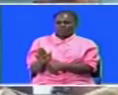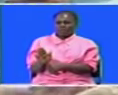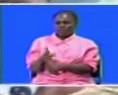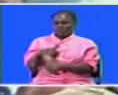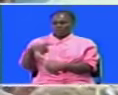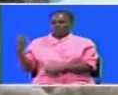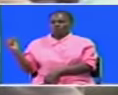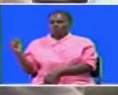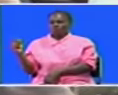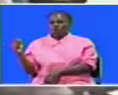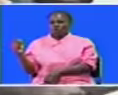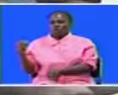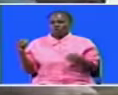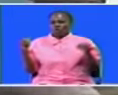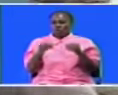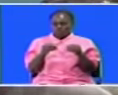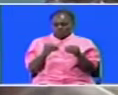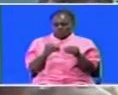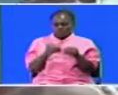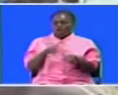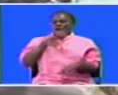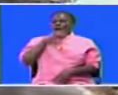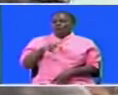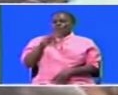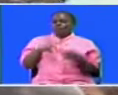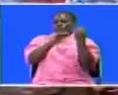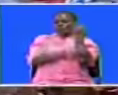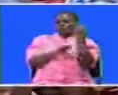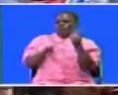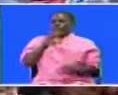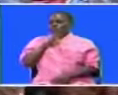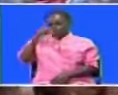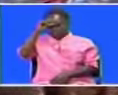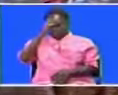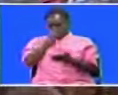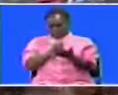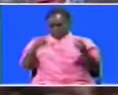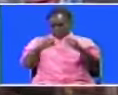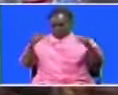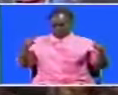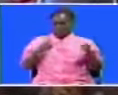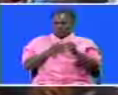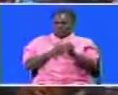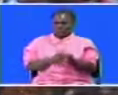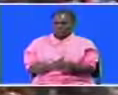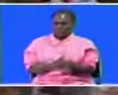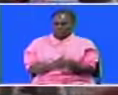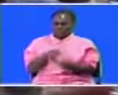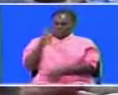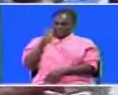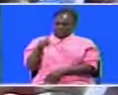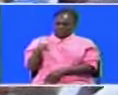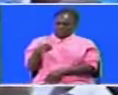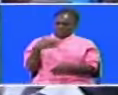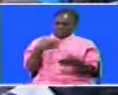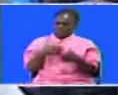nikonda kutukana nchi yako, kutukana serikali yako. A section of opposition leaders see this as a